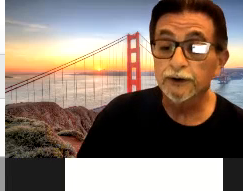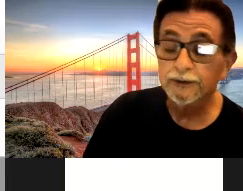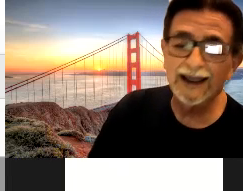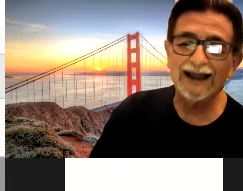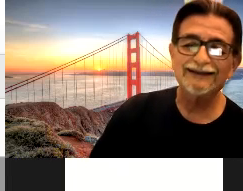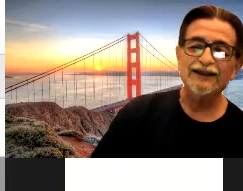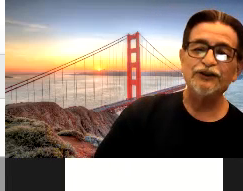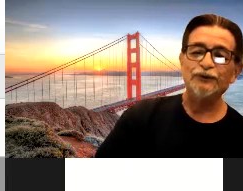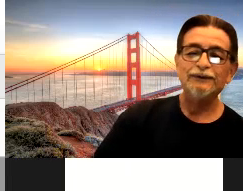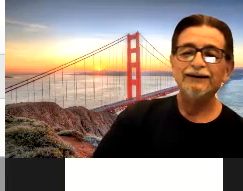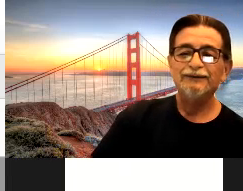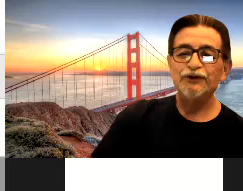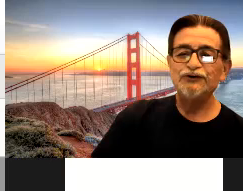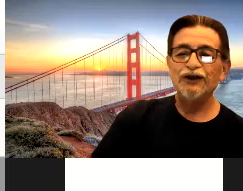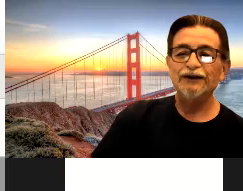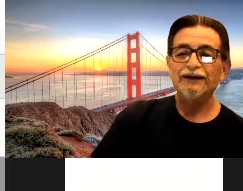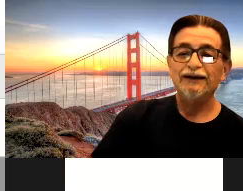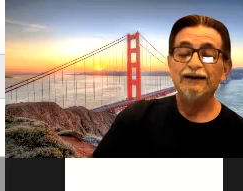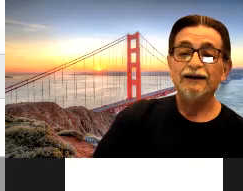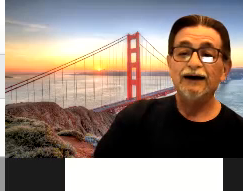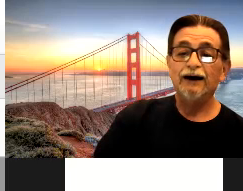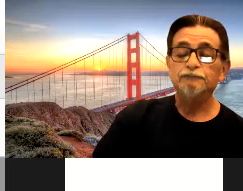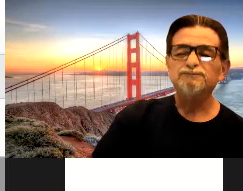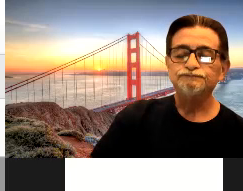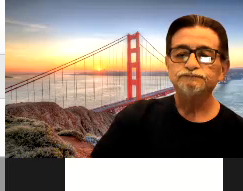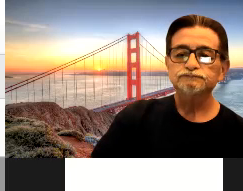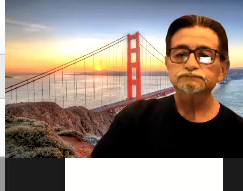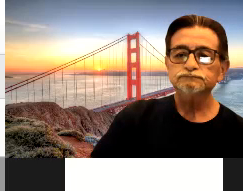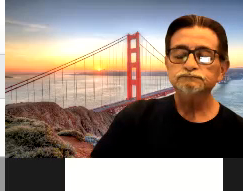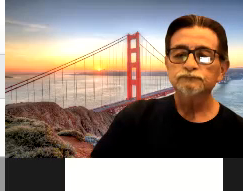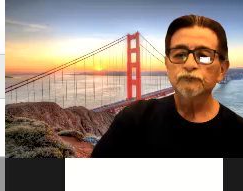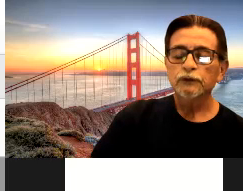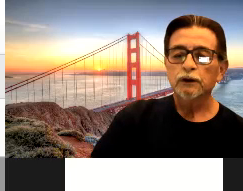minute warning. Yeah, thank you. Appreciate it.